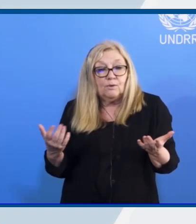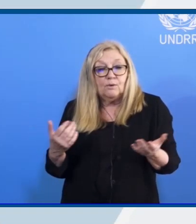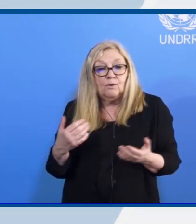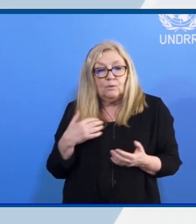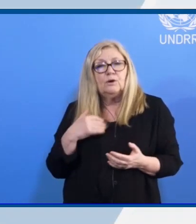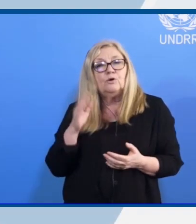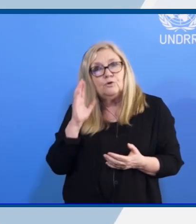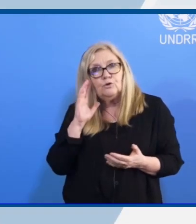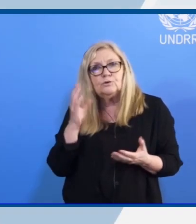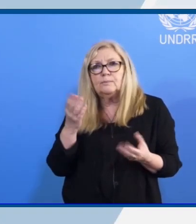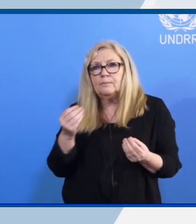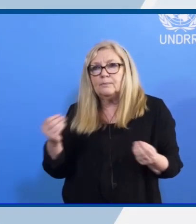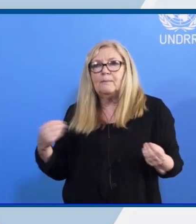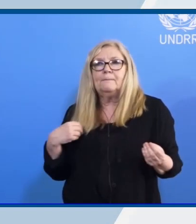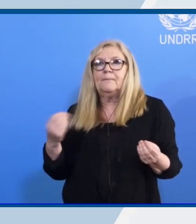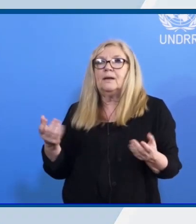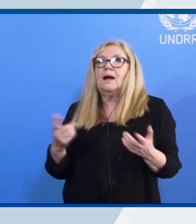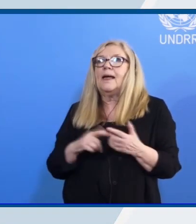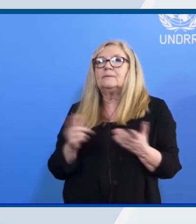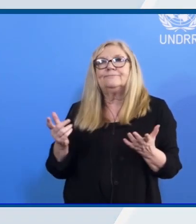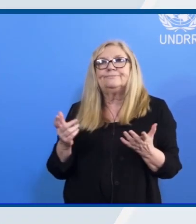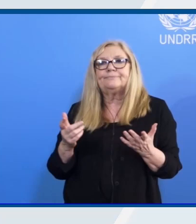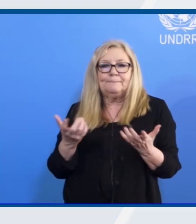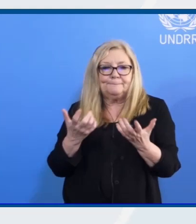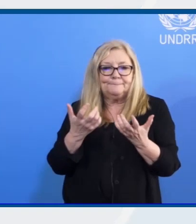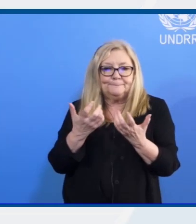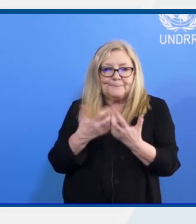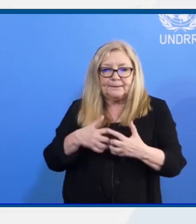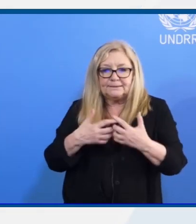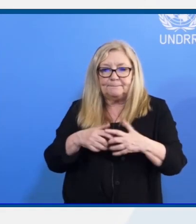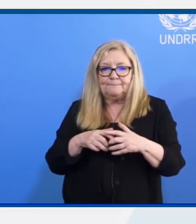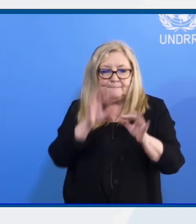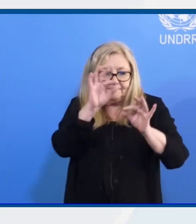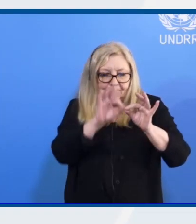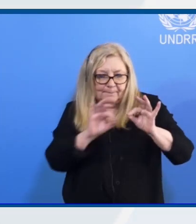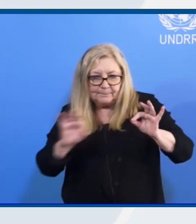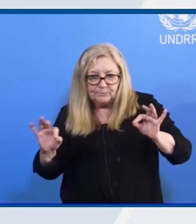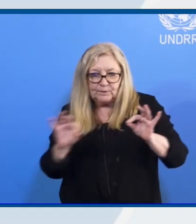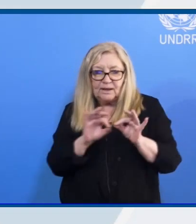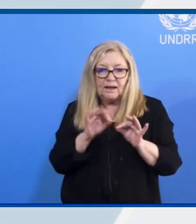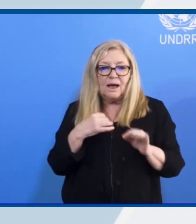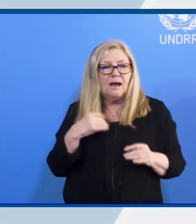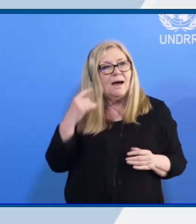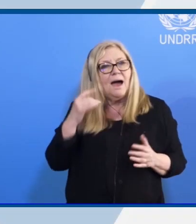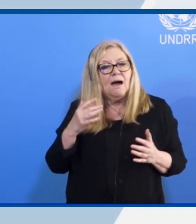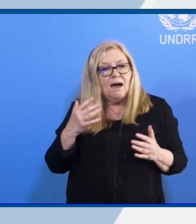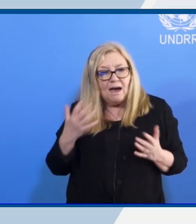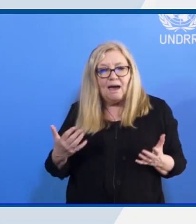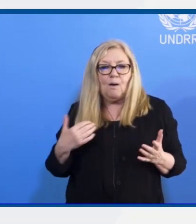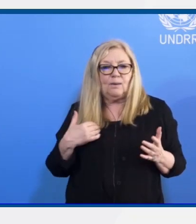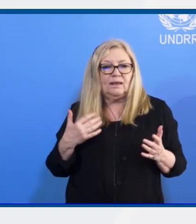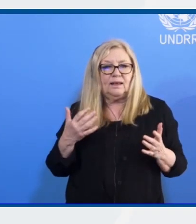about the importance of innovative mechanisms, but also of the big, boring and repetitive funding mechanisms that exist there. We heard about